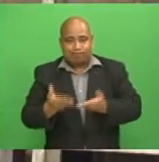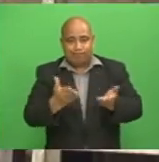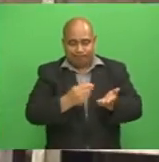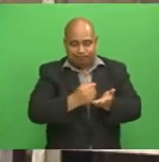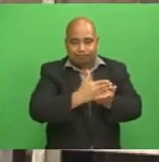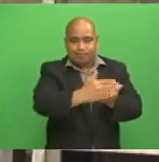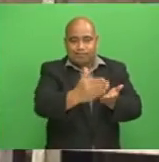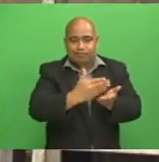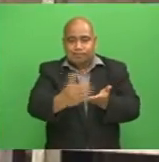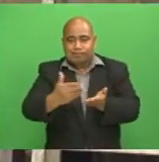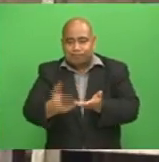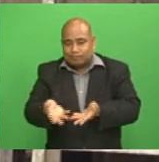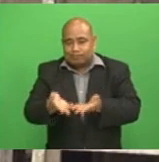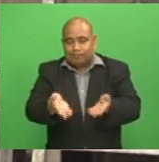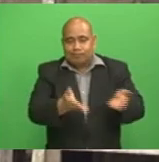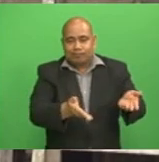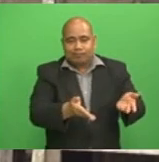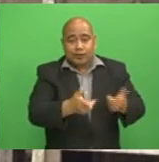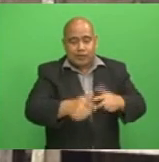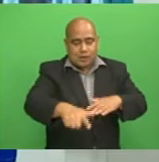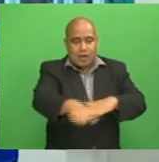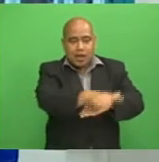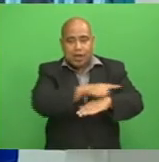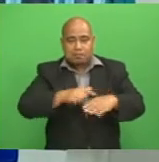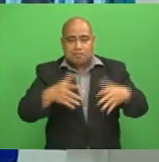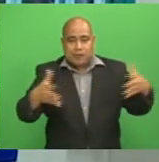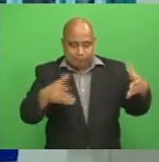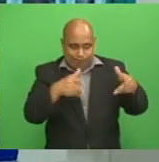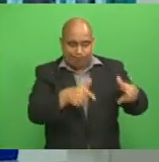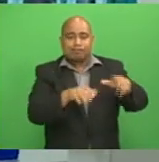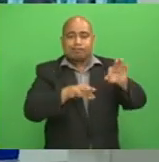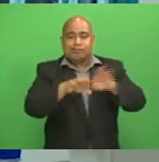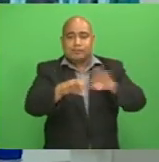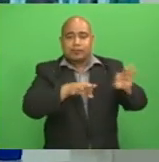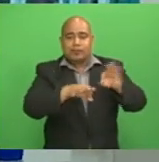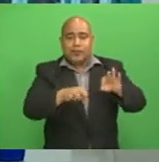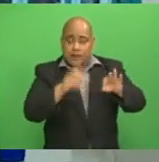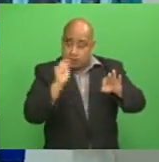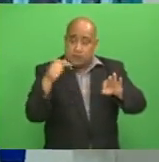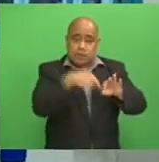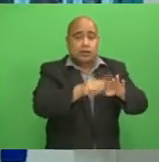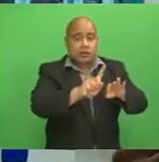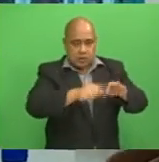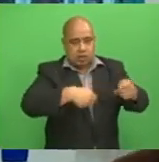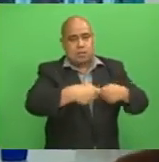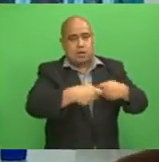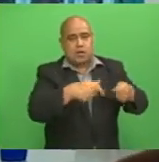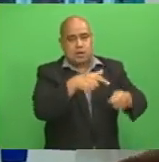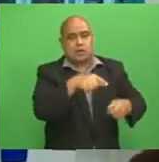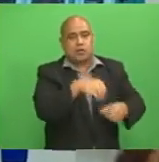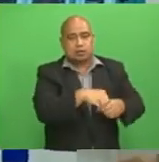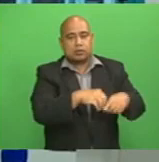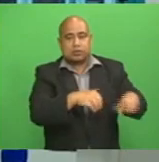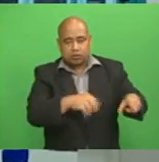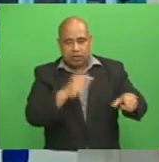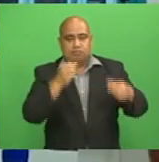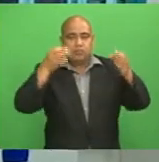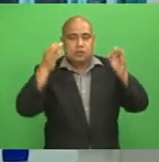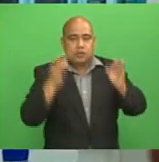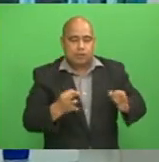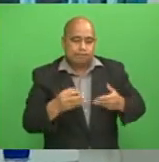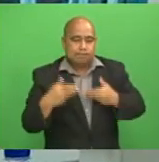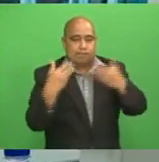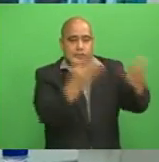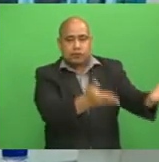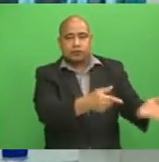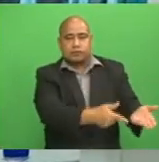there are plans for the construction of a new market. And there's a portion of that land that they've decided to give to the Lambasa Town Council so that they can